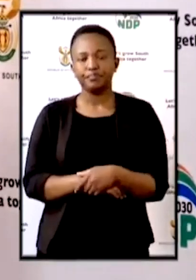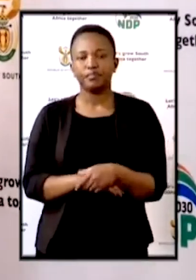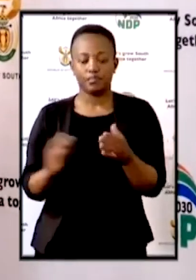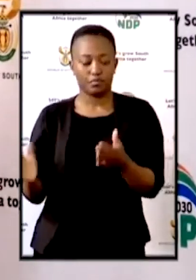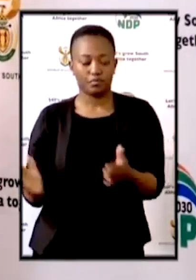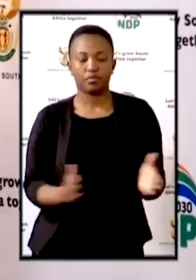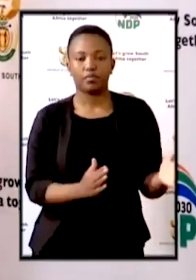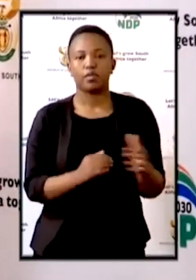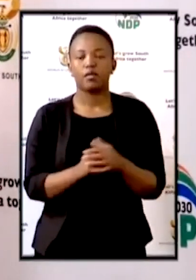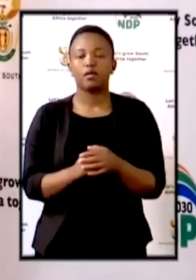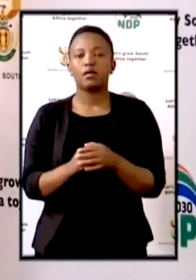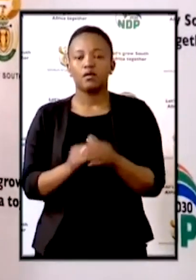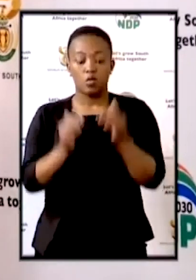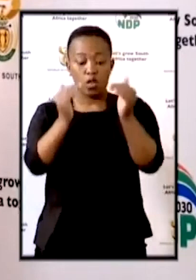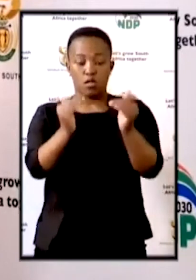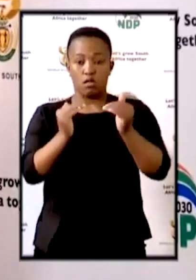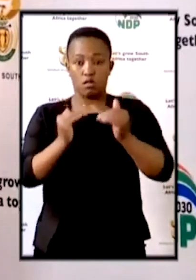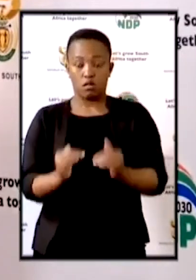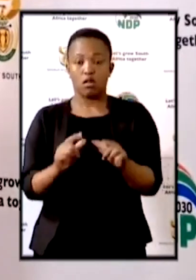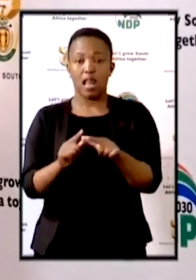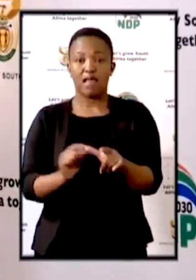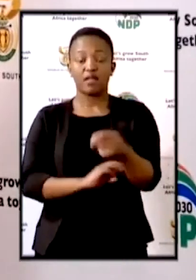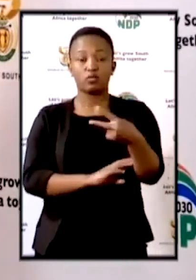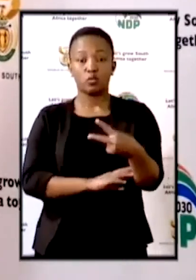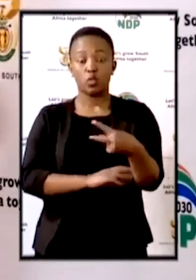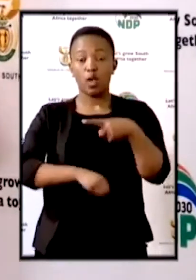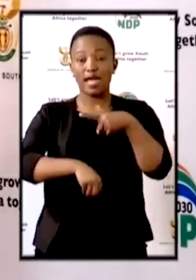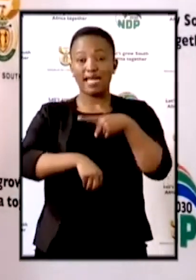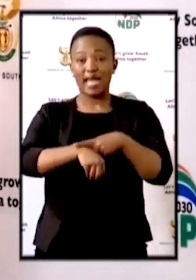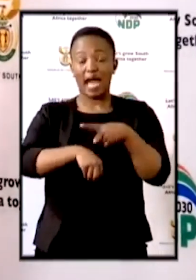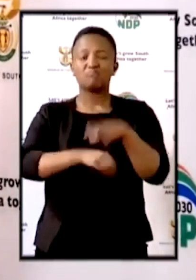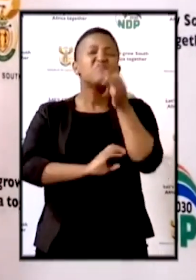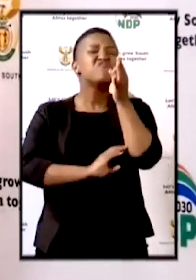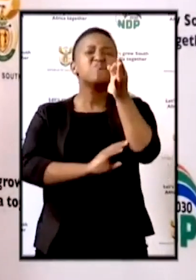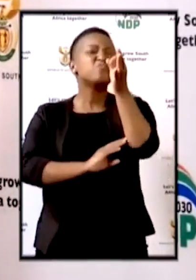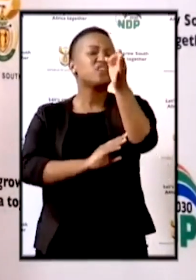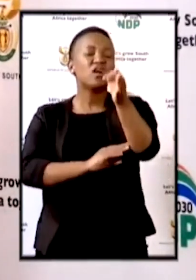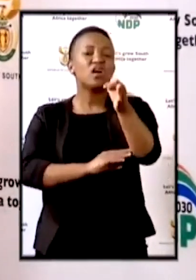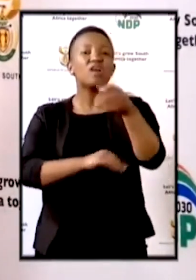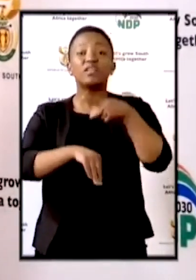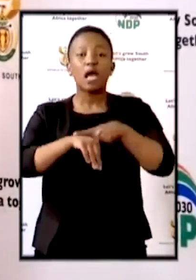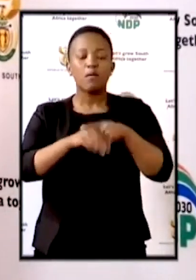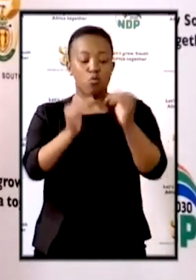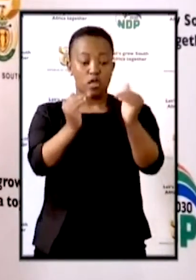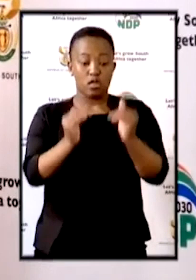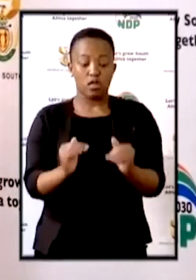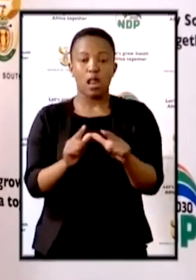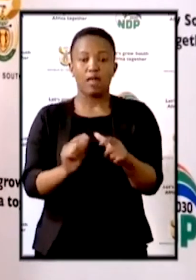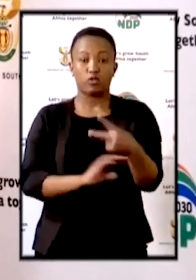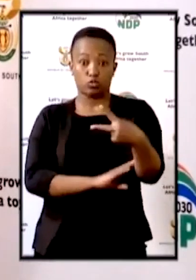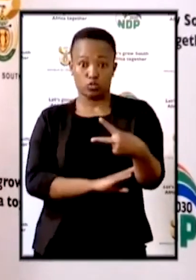Now let's move to level 2. When a districts move to level 2 in future of the strategy, then